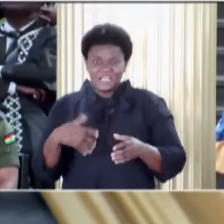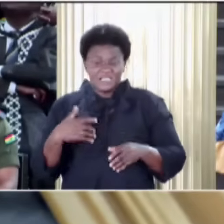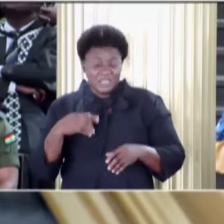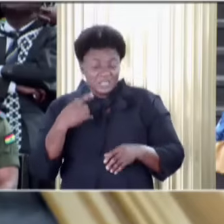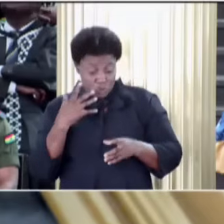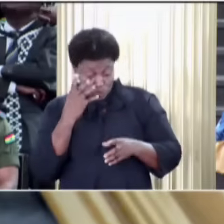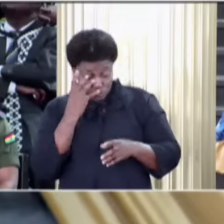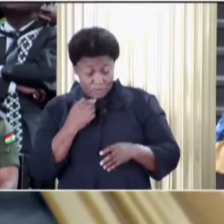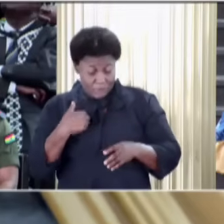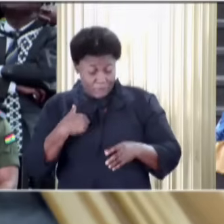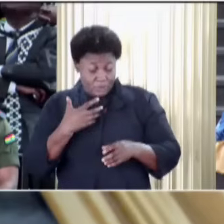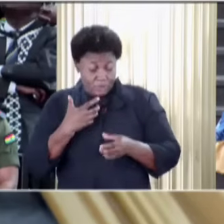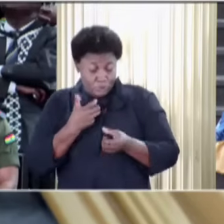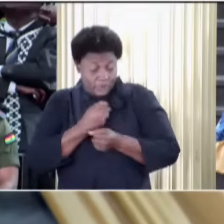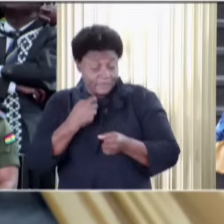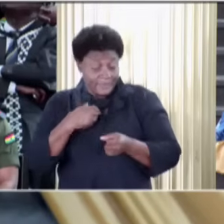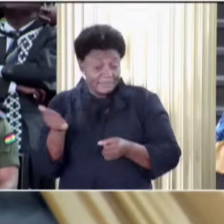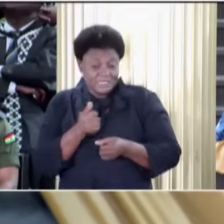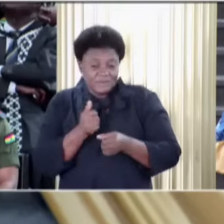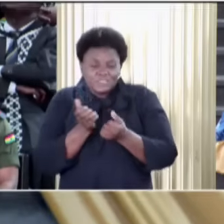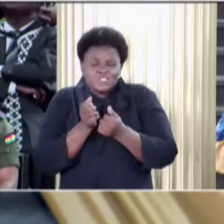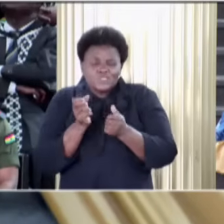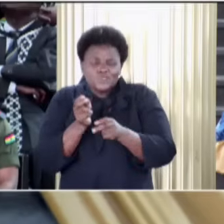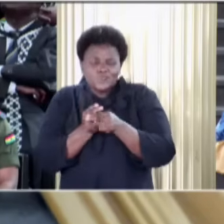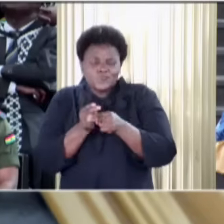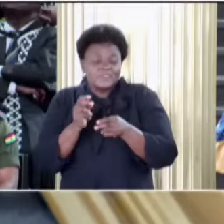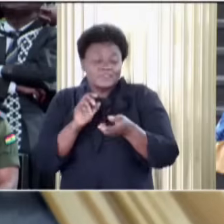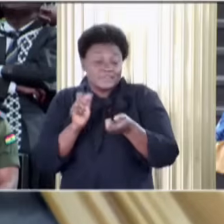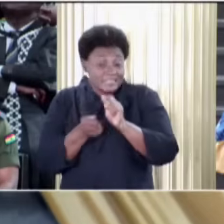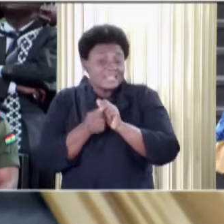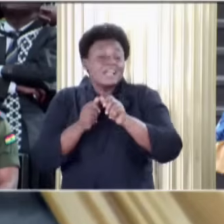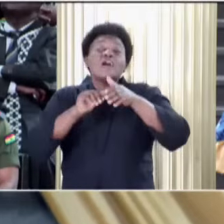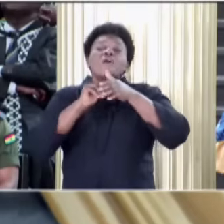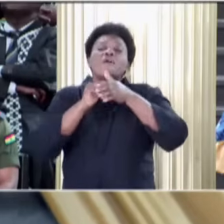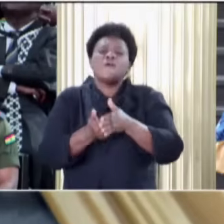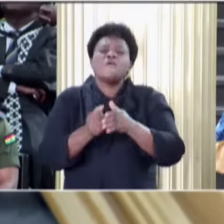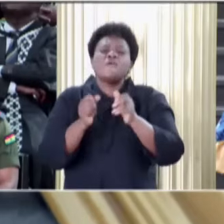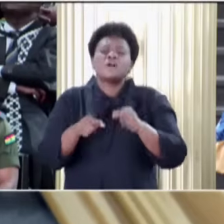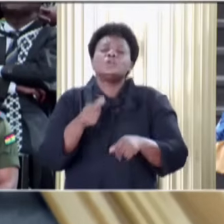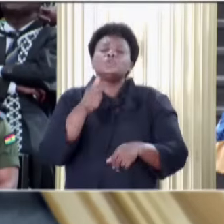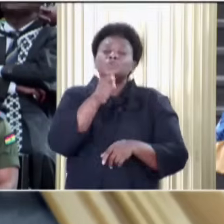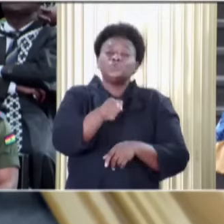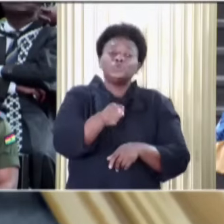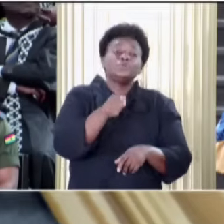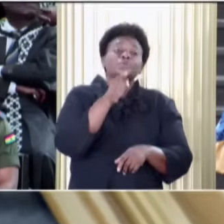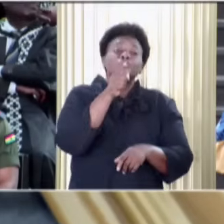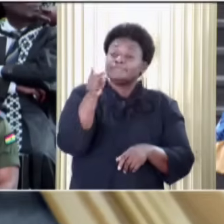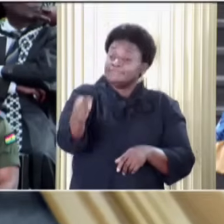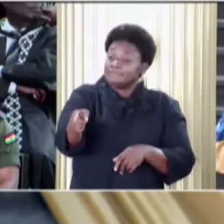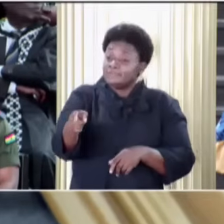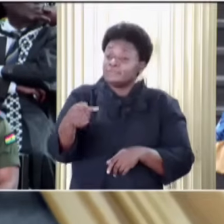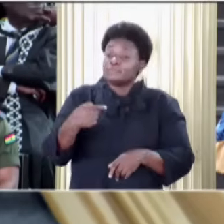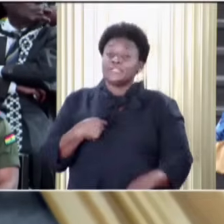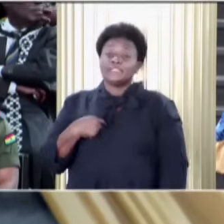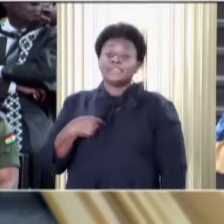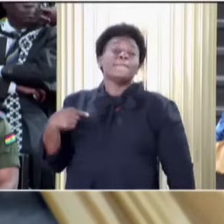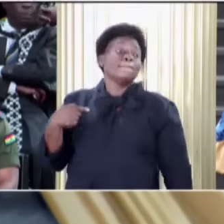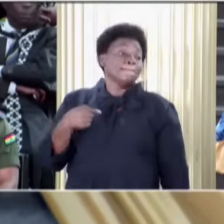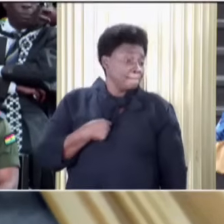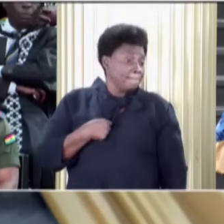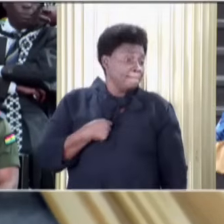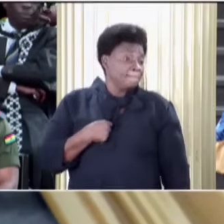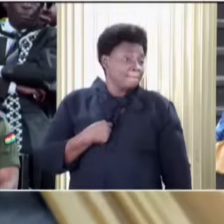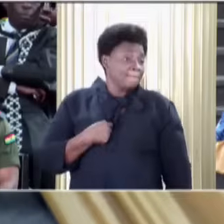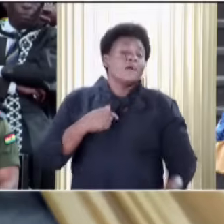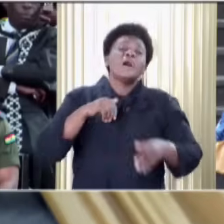yourselves, are being shortchanged. And then how can you, say me, say, how